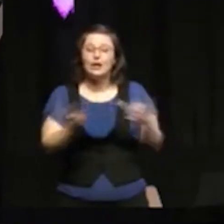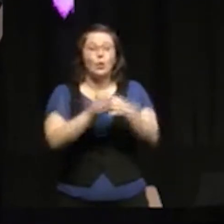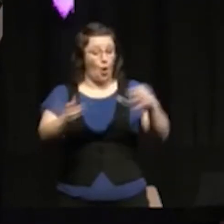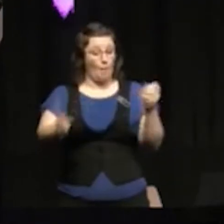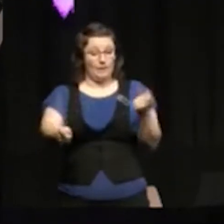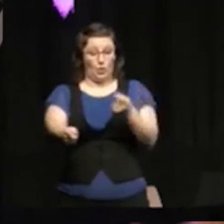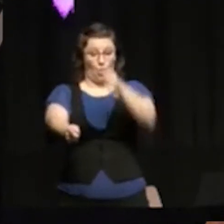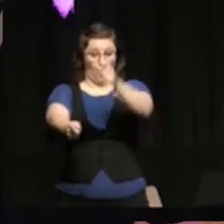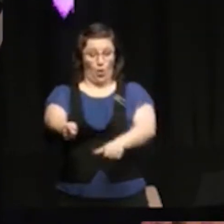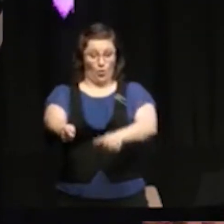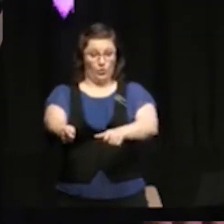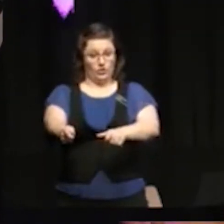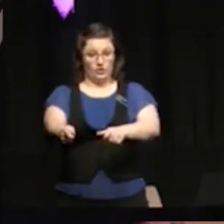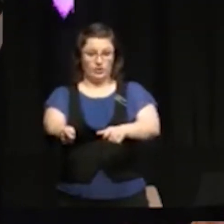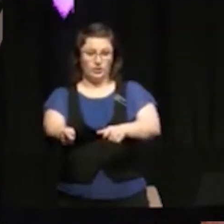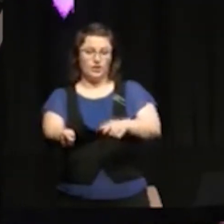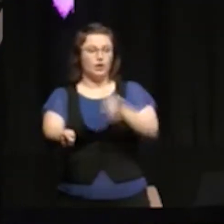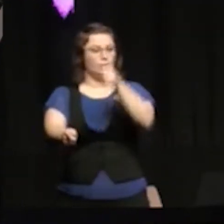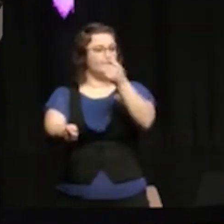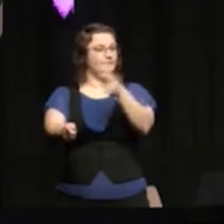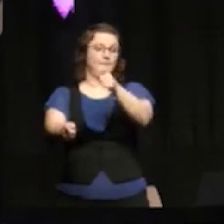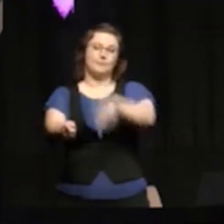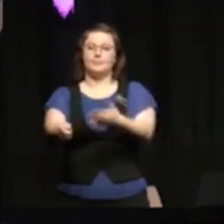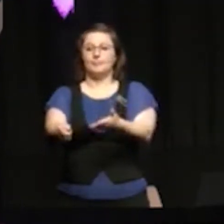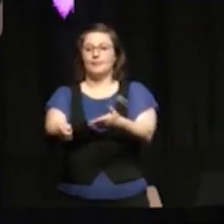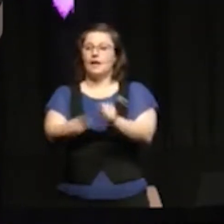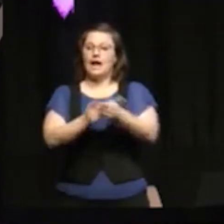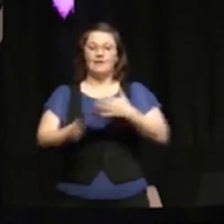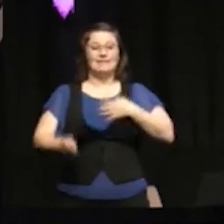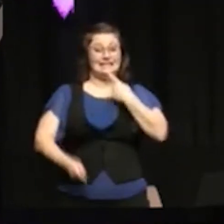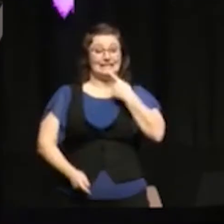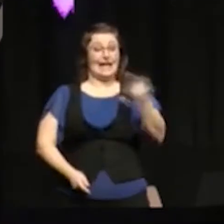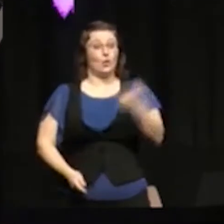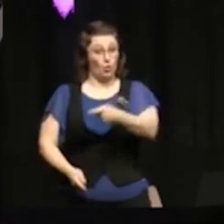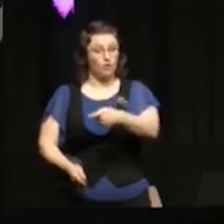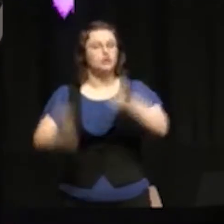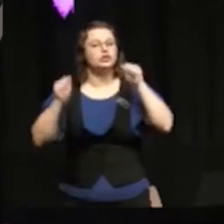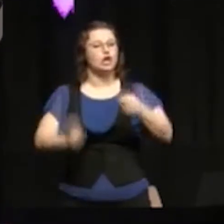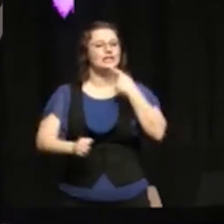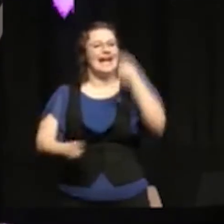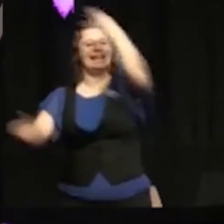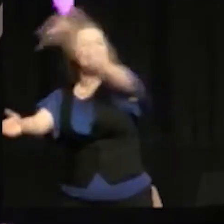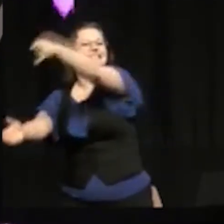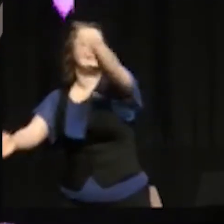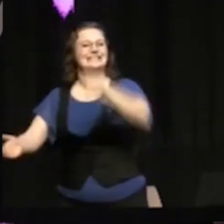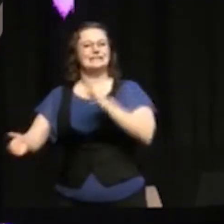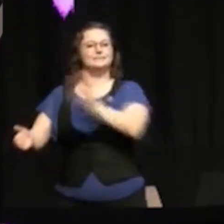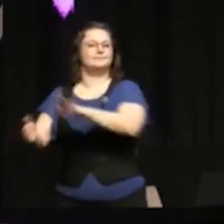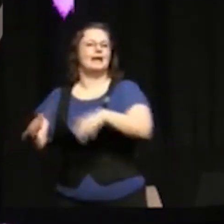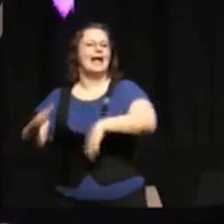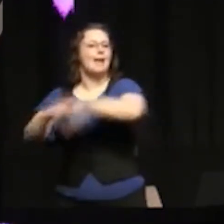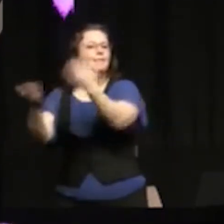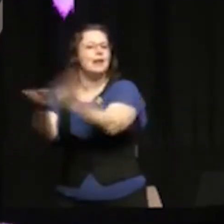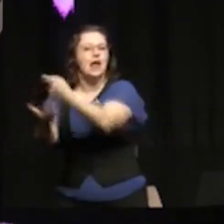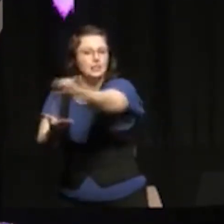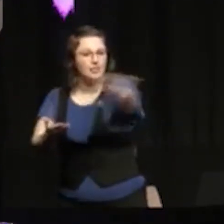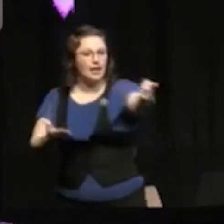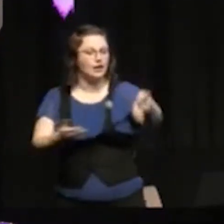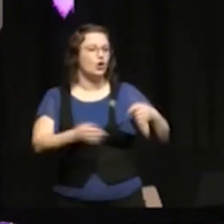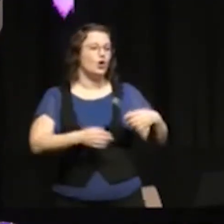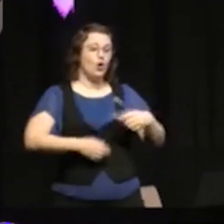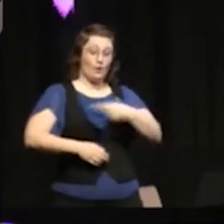Because this cannot happen, because if someone have case, if someone have something to say, he should